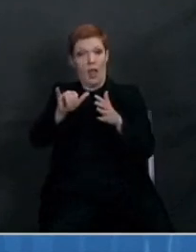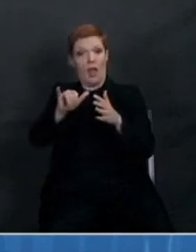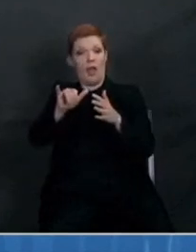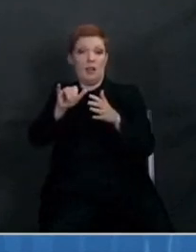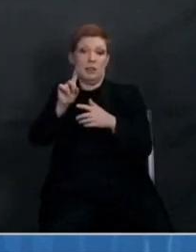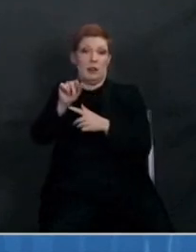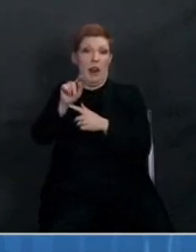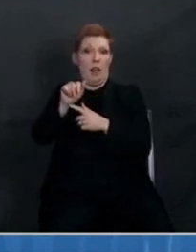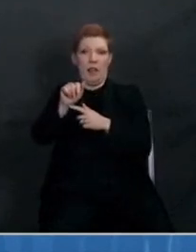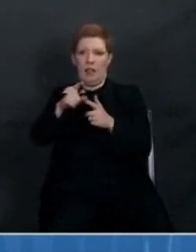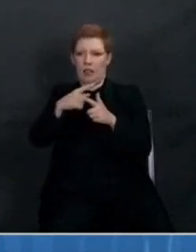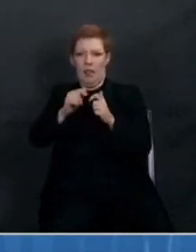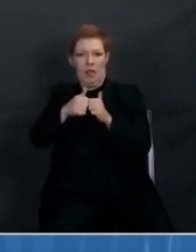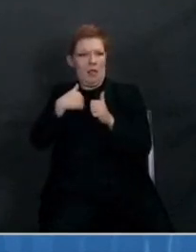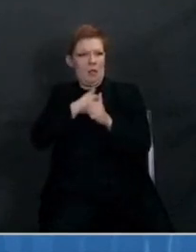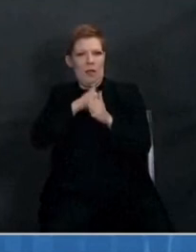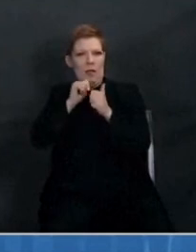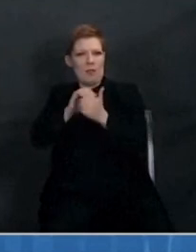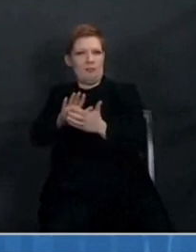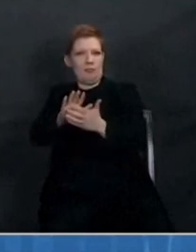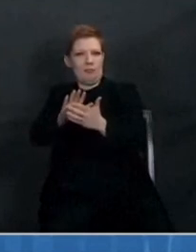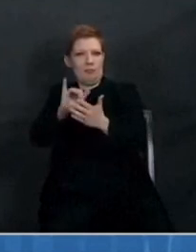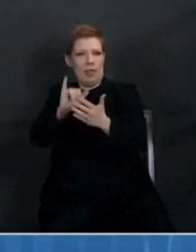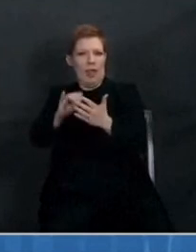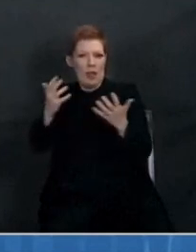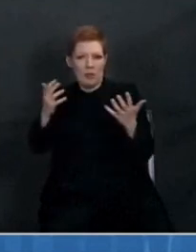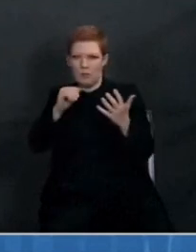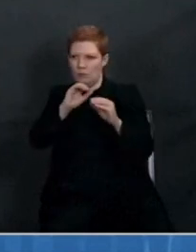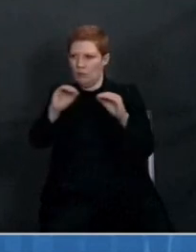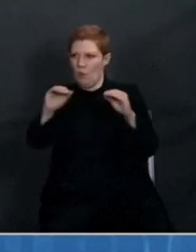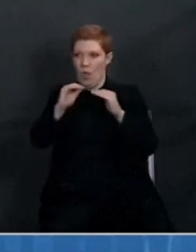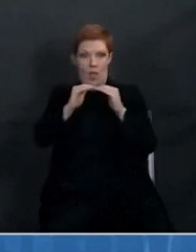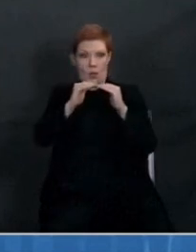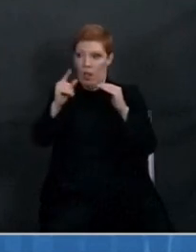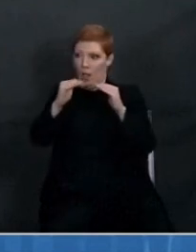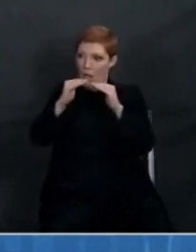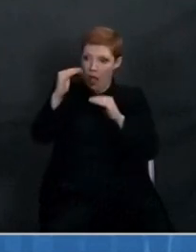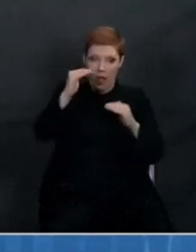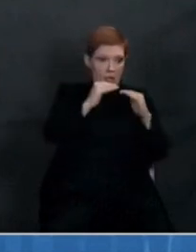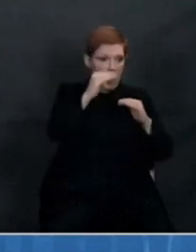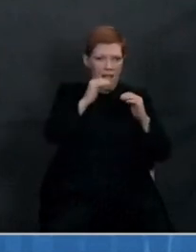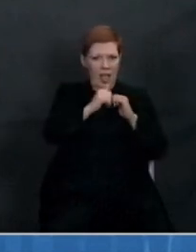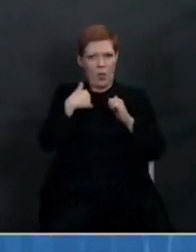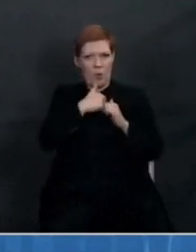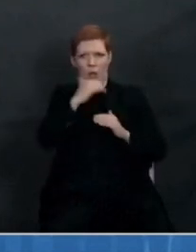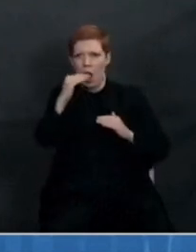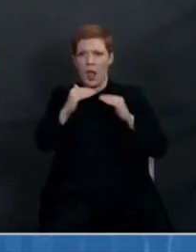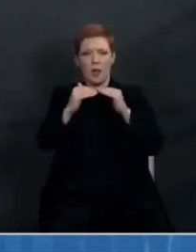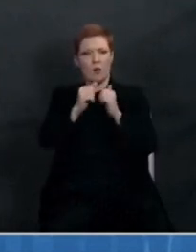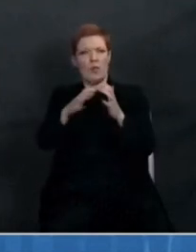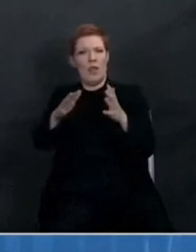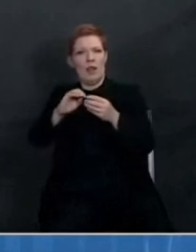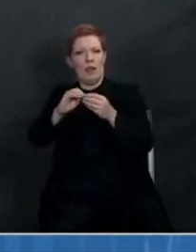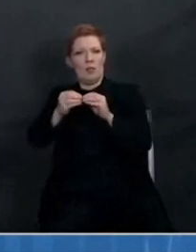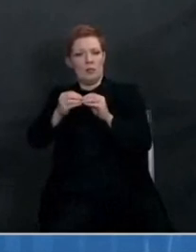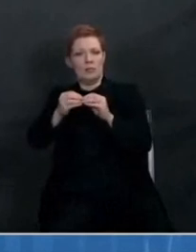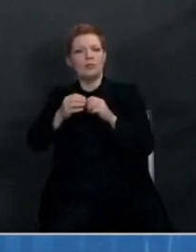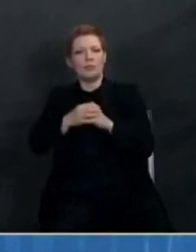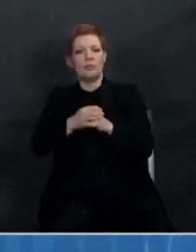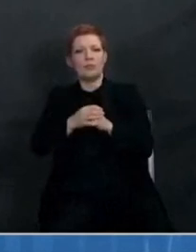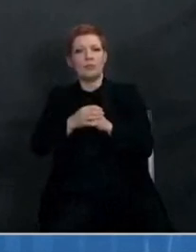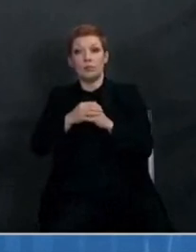don't know about COVID-19 inequity, I mean, there's still far too much that is in this unknown category. So the numbers you see here are